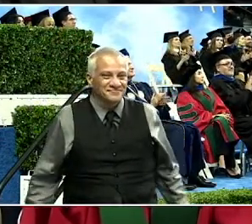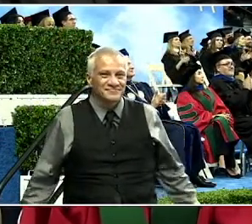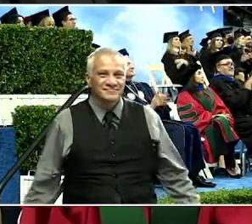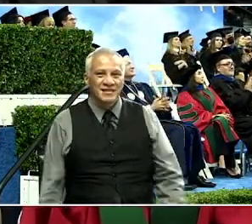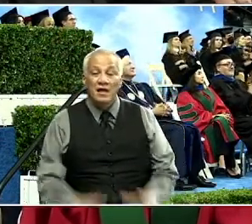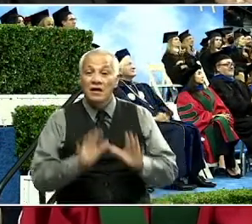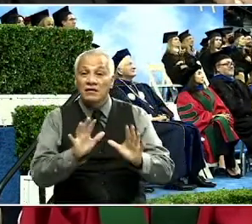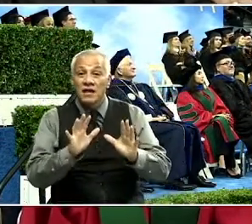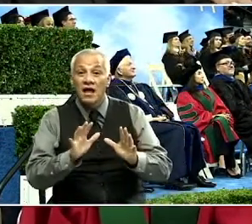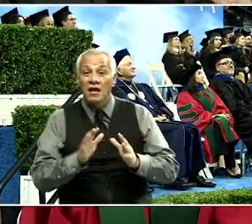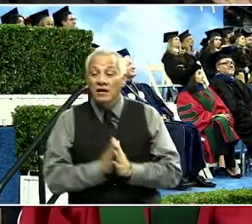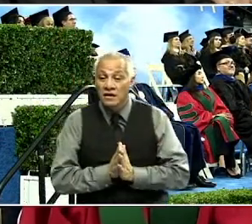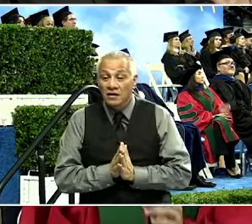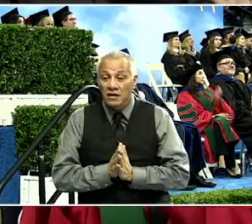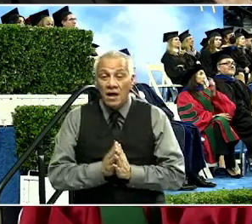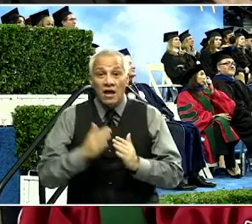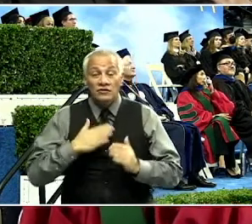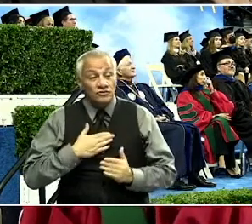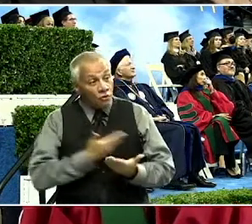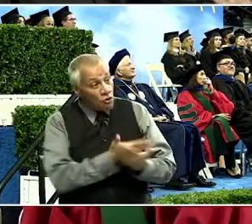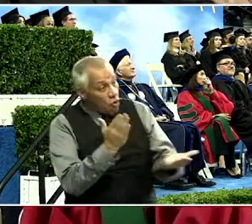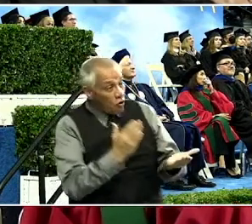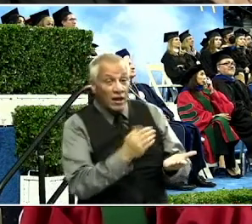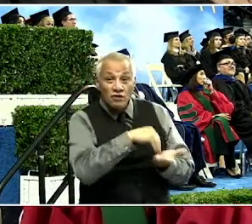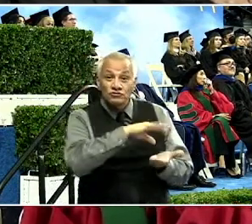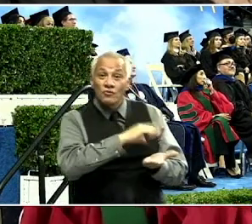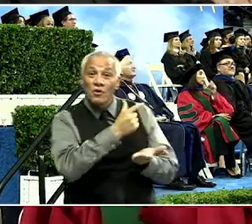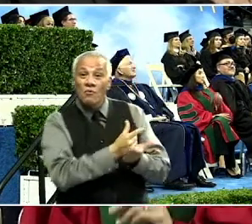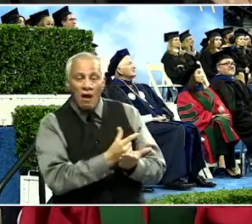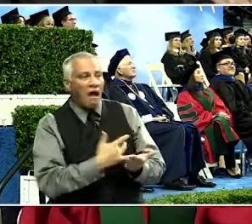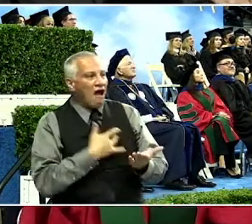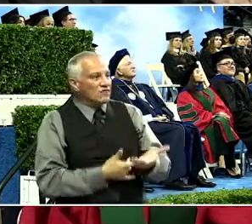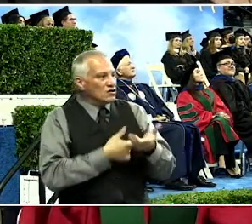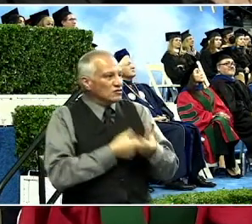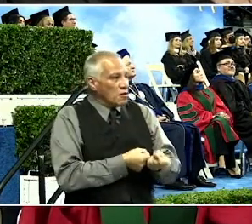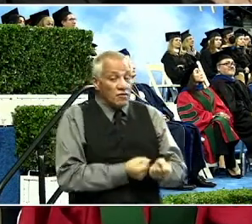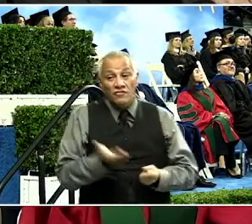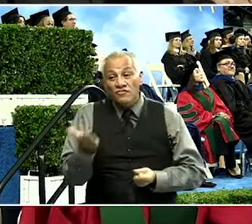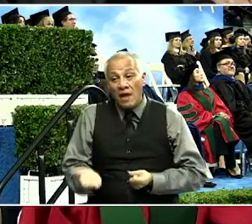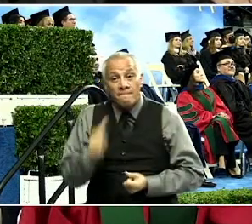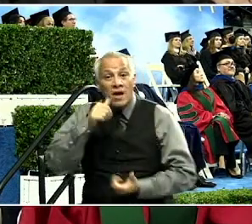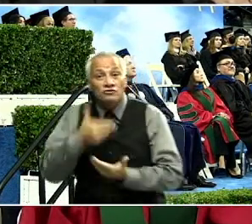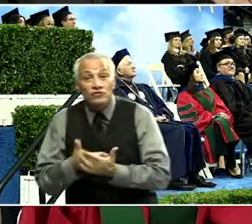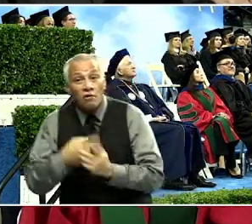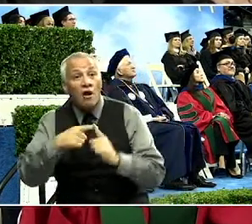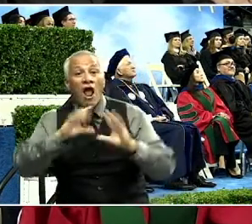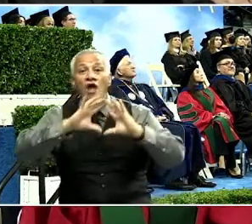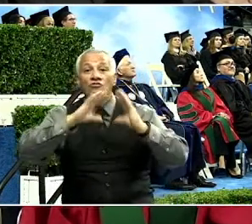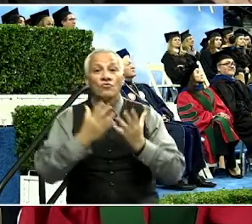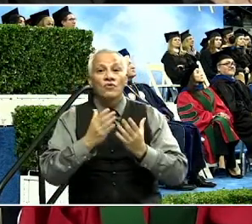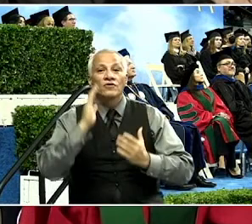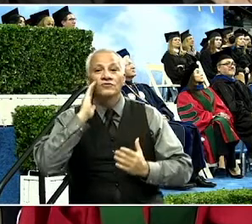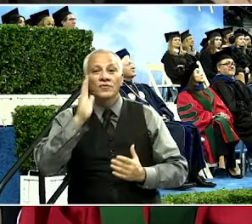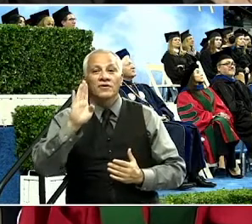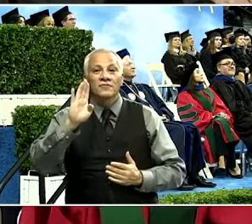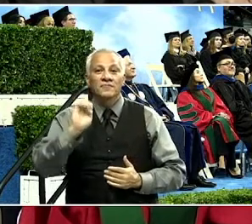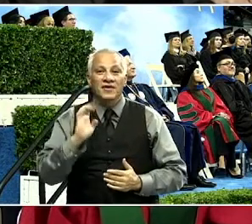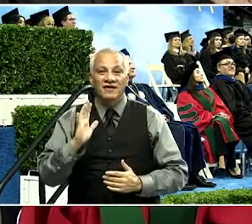And looking out at you shining graduates here today, I am confident that she and this world are going to be just